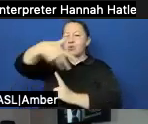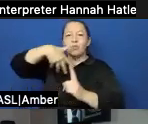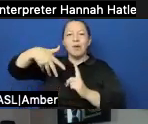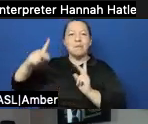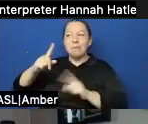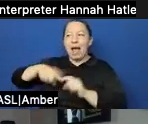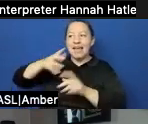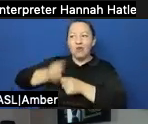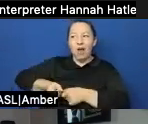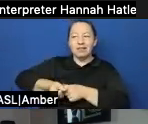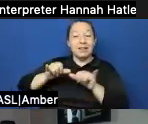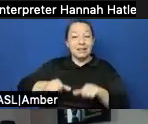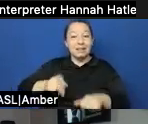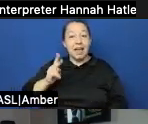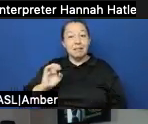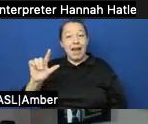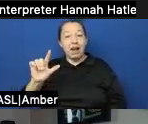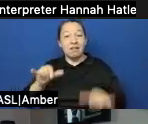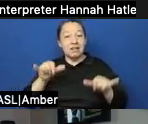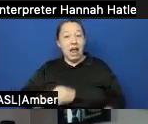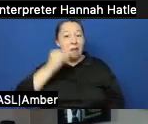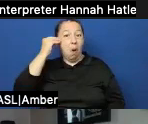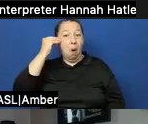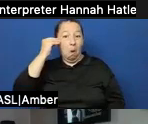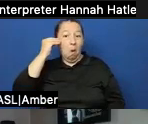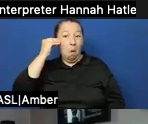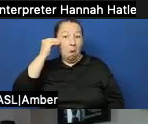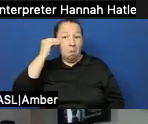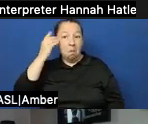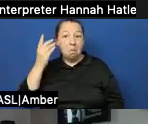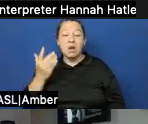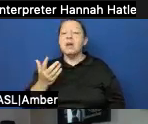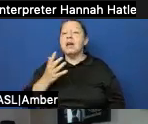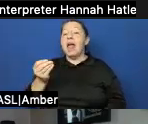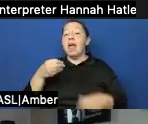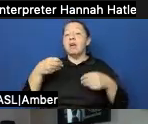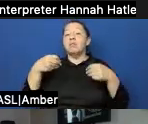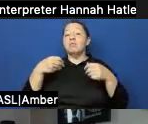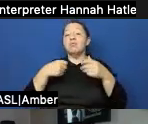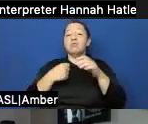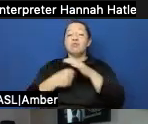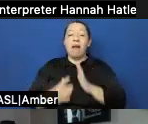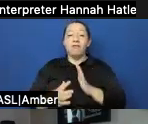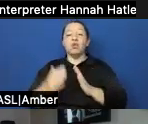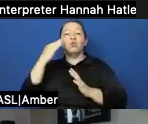the same kennel or home, and traffickers know traffickers. So if a trafficker sees their